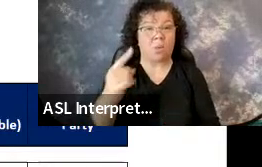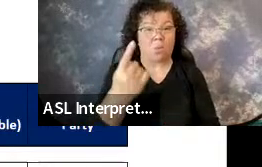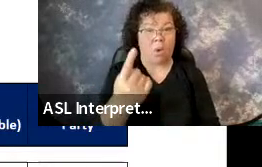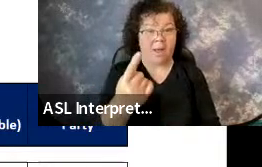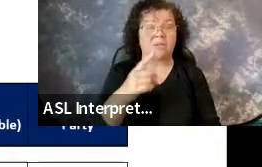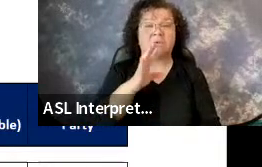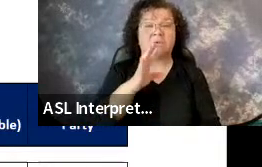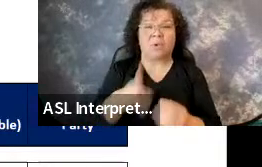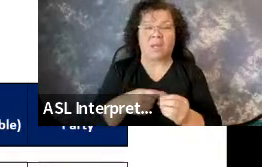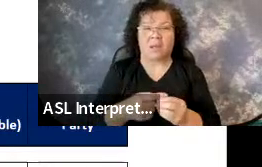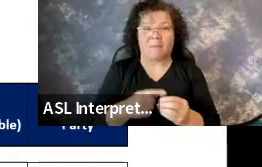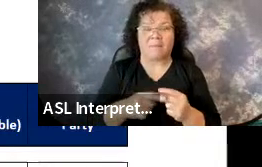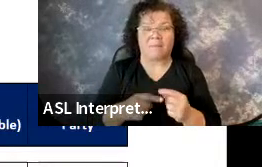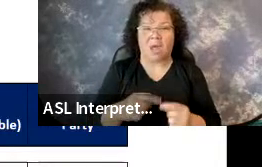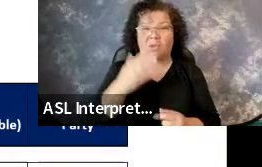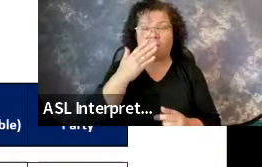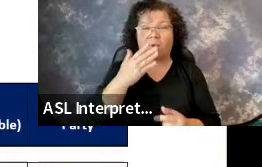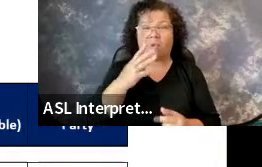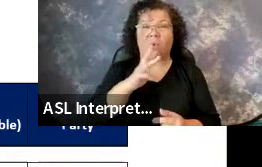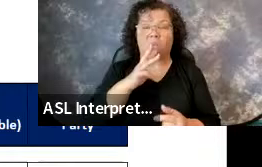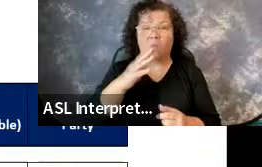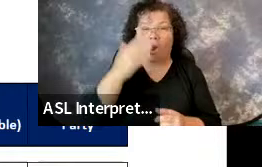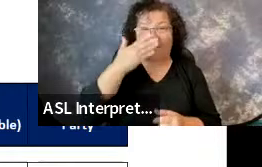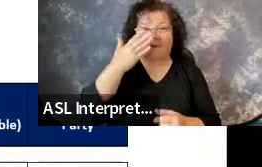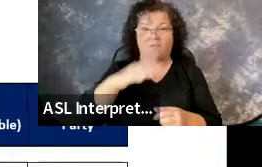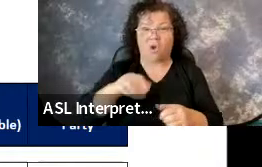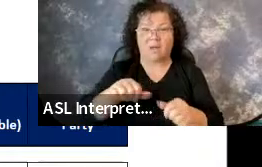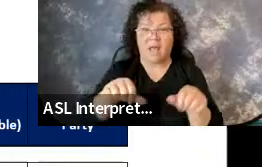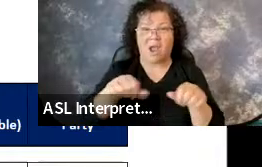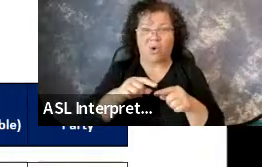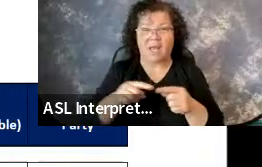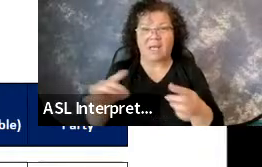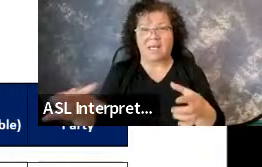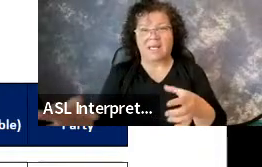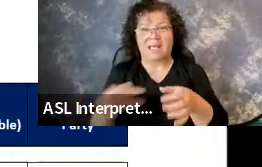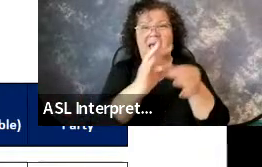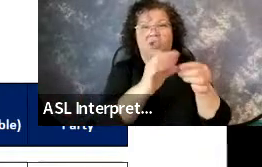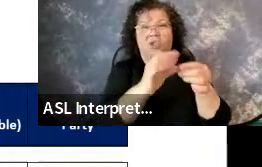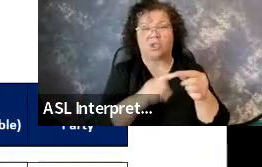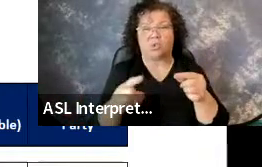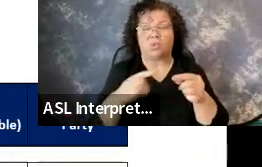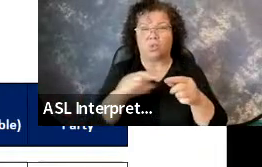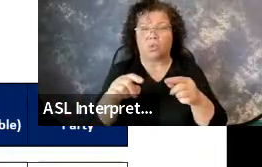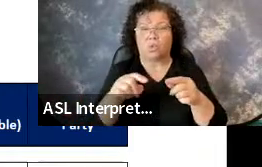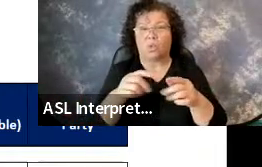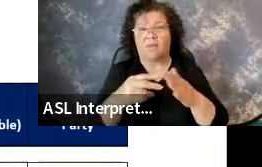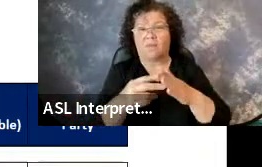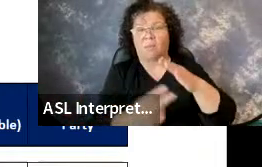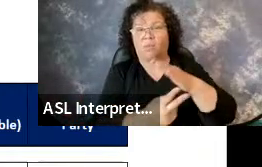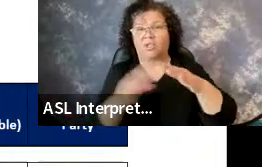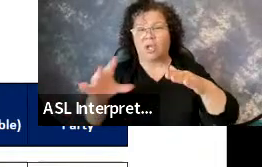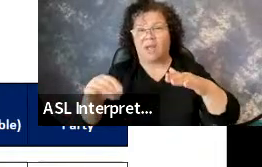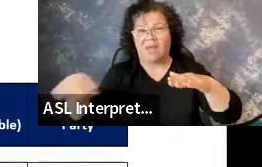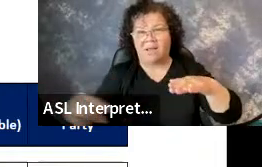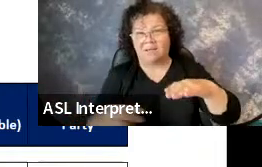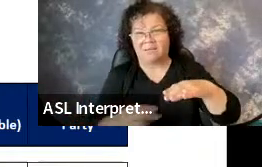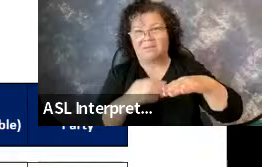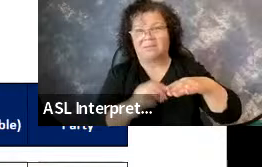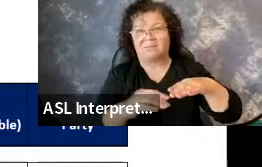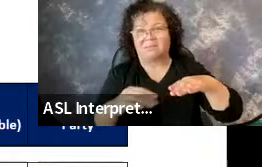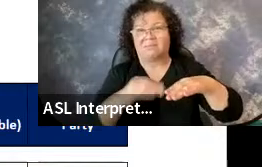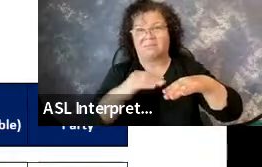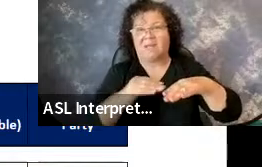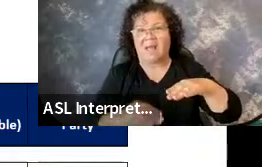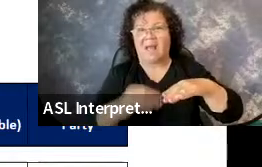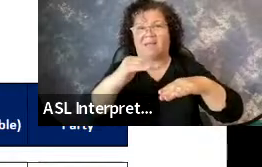referring to the waterfront area and the connection to the bridge and the elevated station. And so